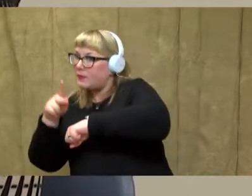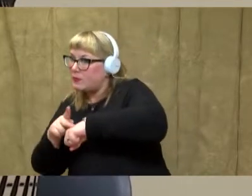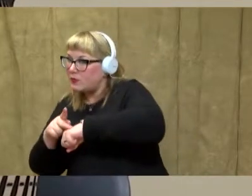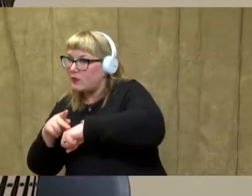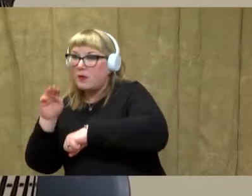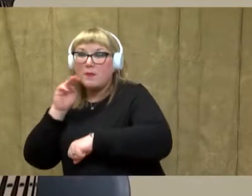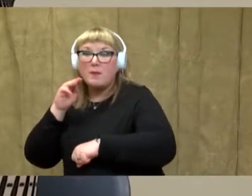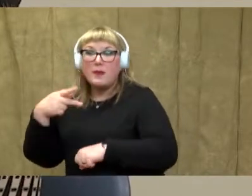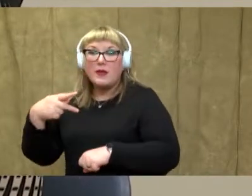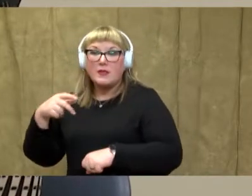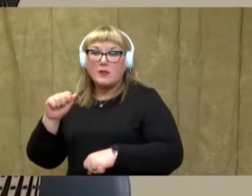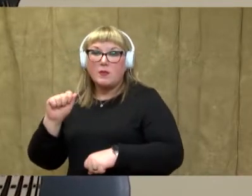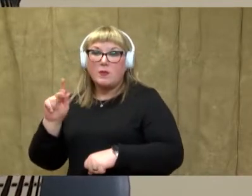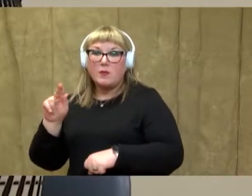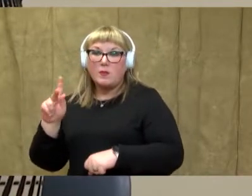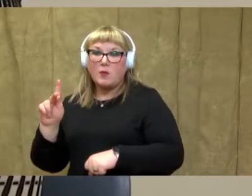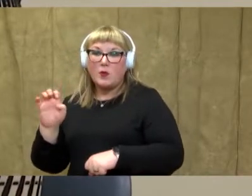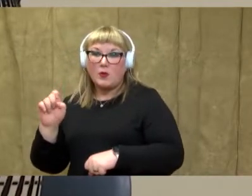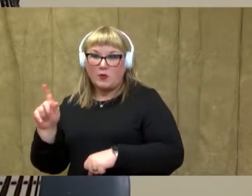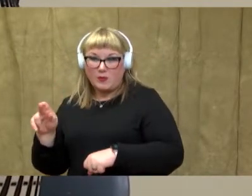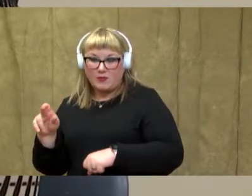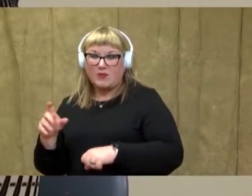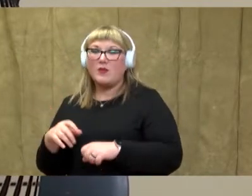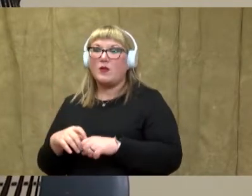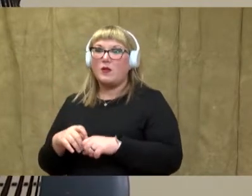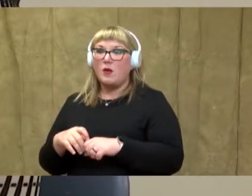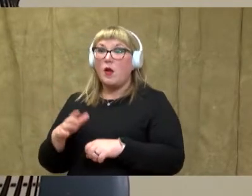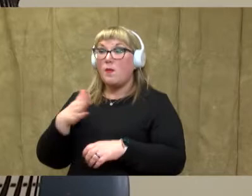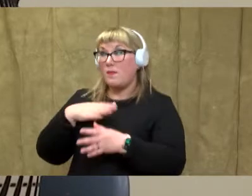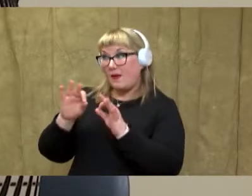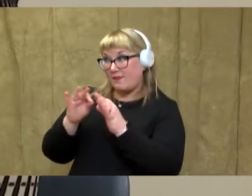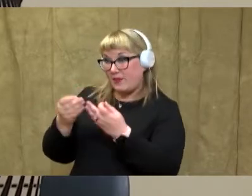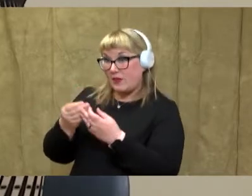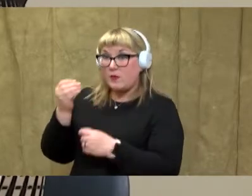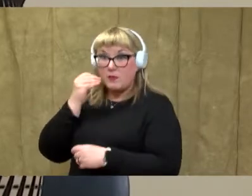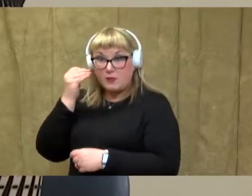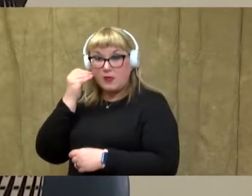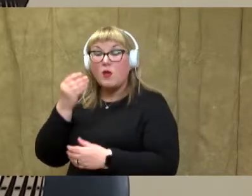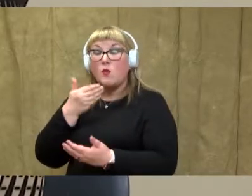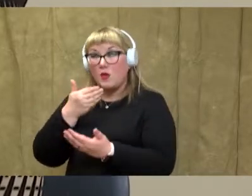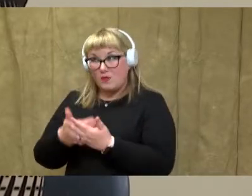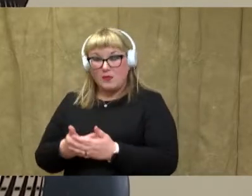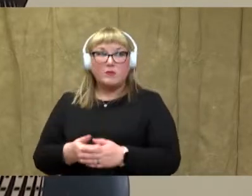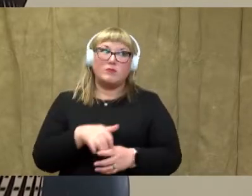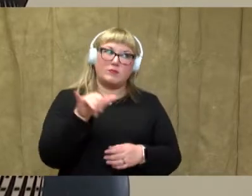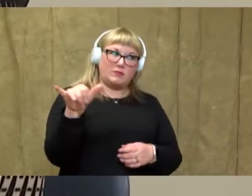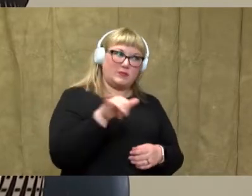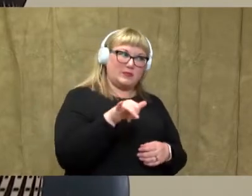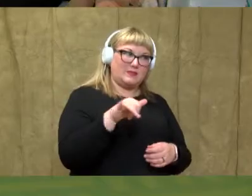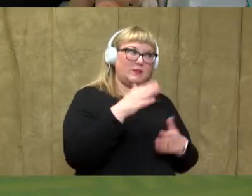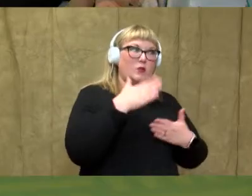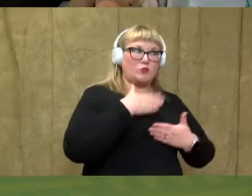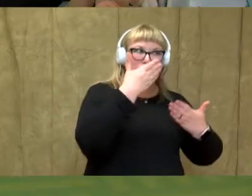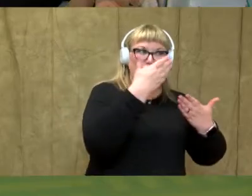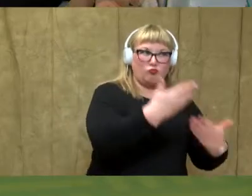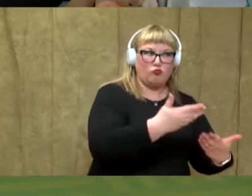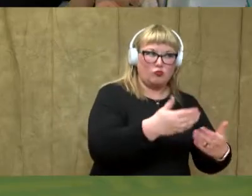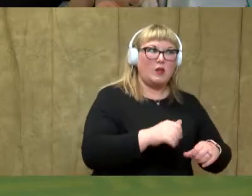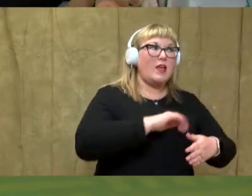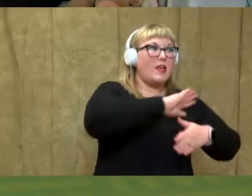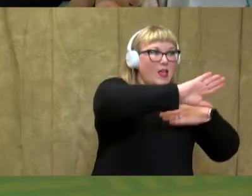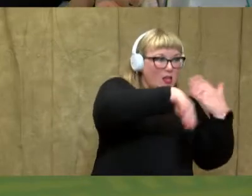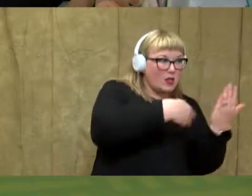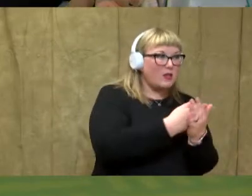Miss Parker, that I work with every single day, and my family at home well. Yes, and I'd also like to wish all of